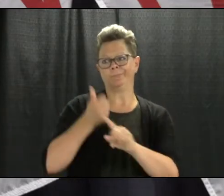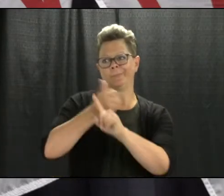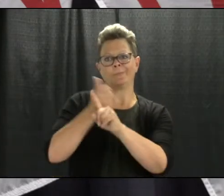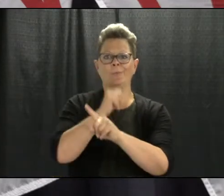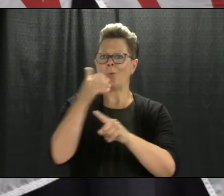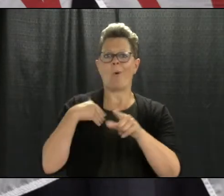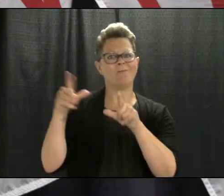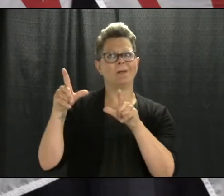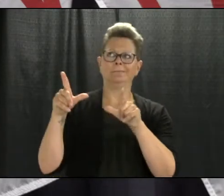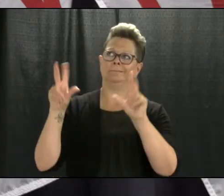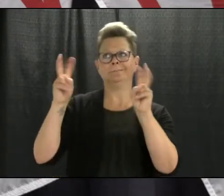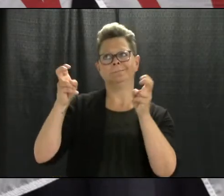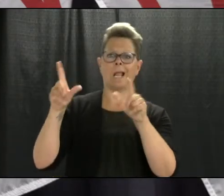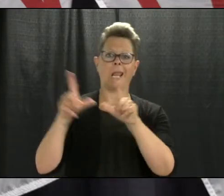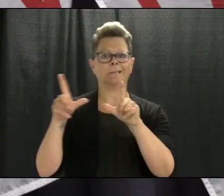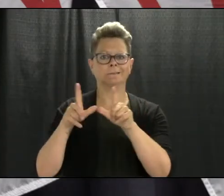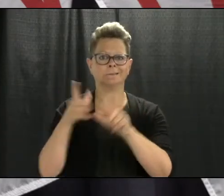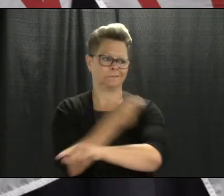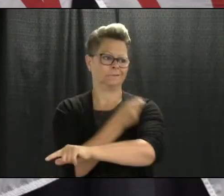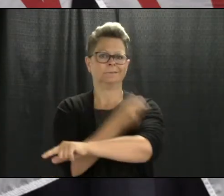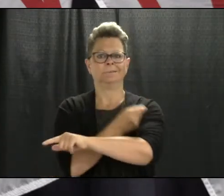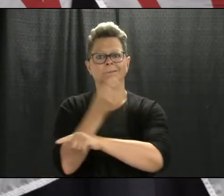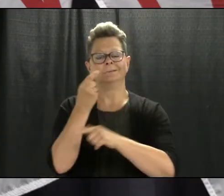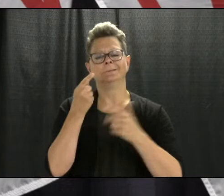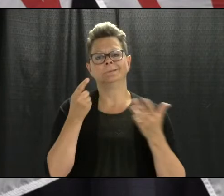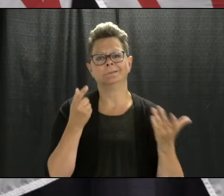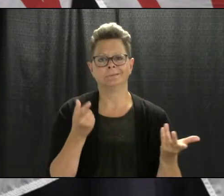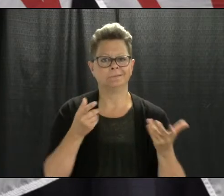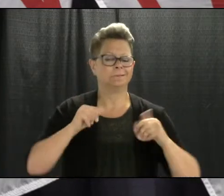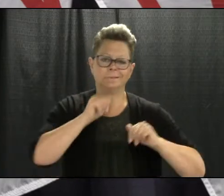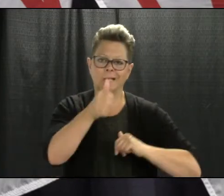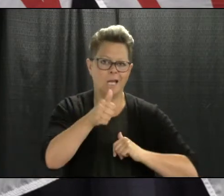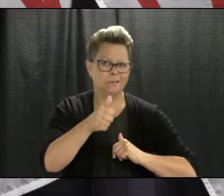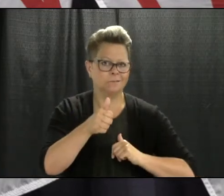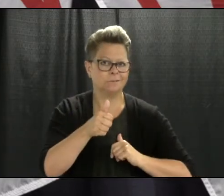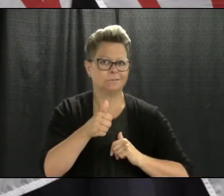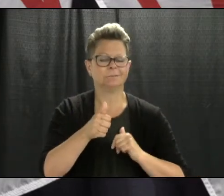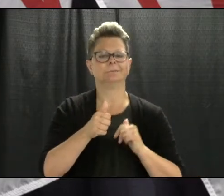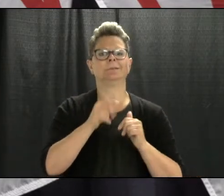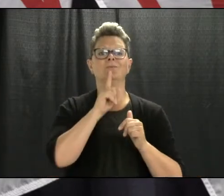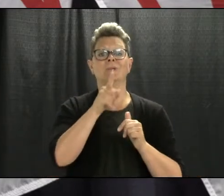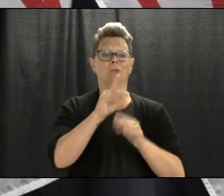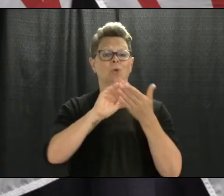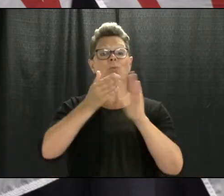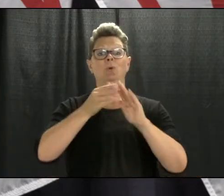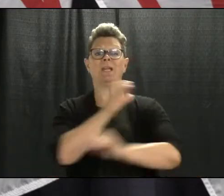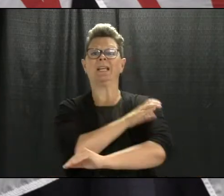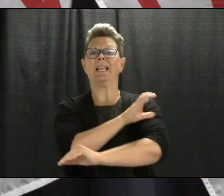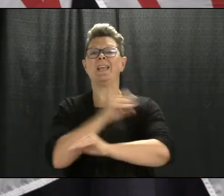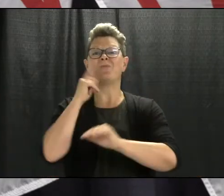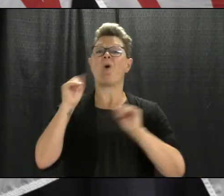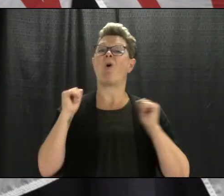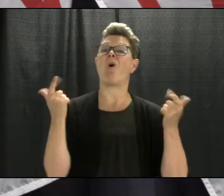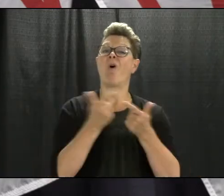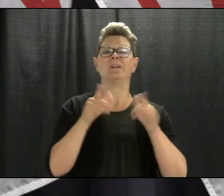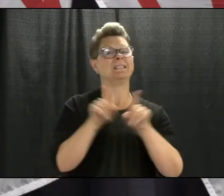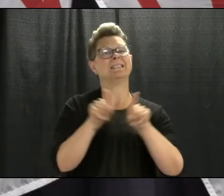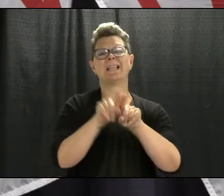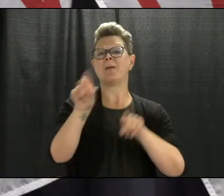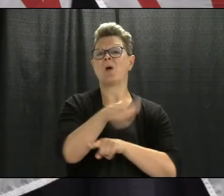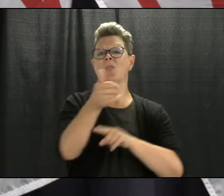licensed, if you like, or to give a vaccine to this age group. So we'll be using the community clinics that we use for all our childhood